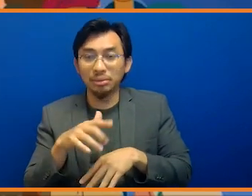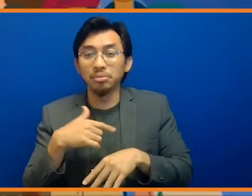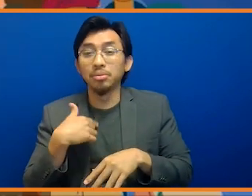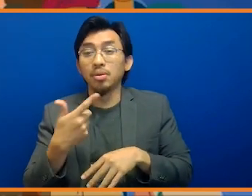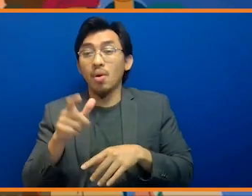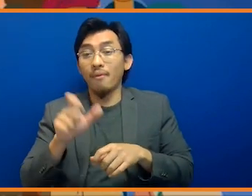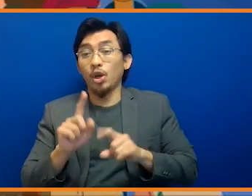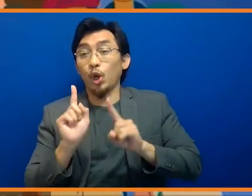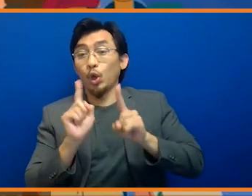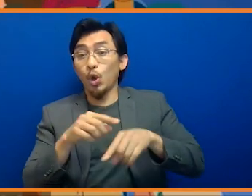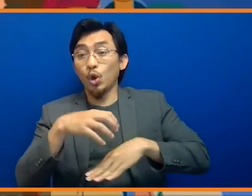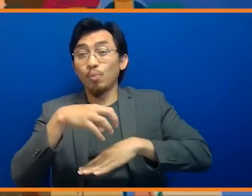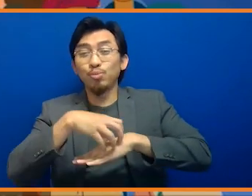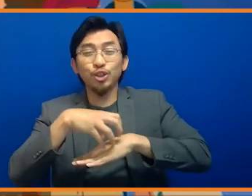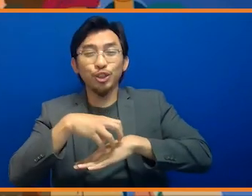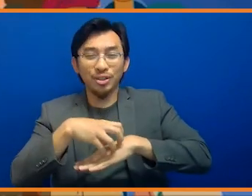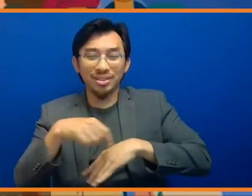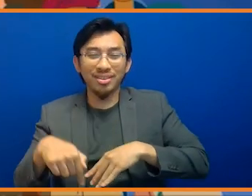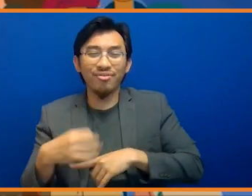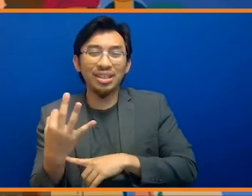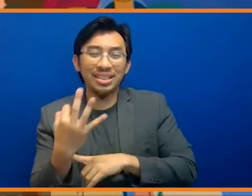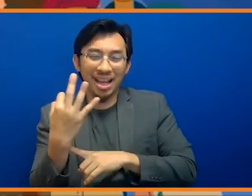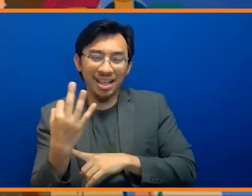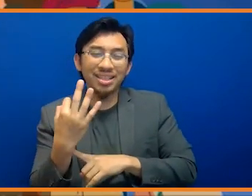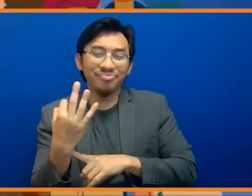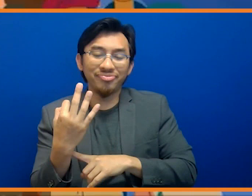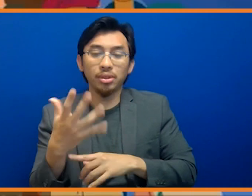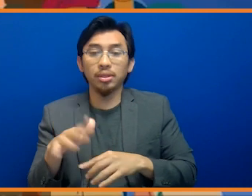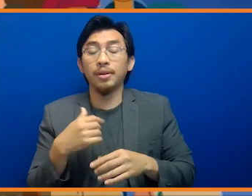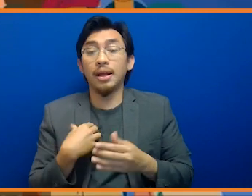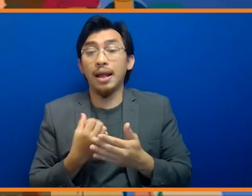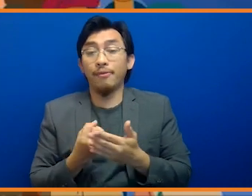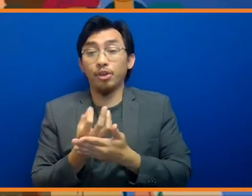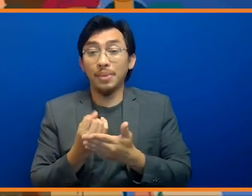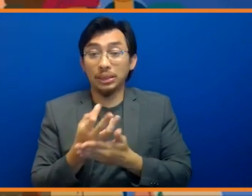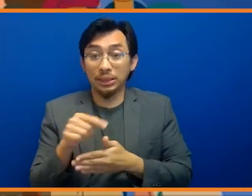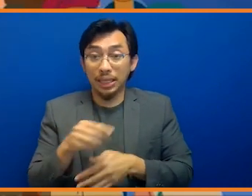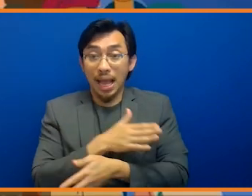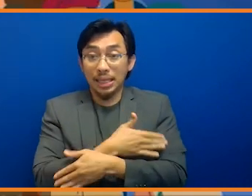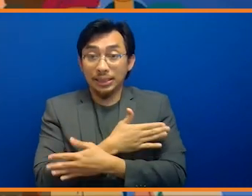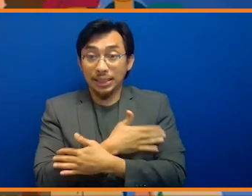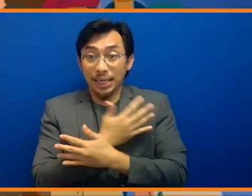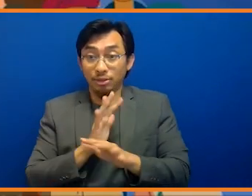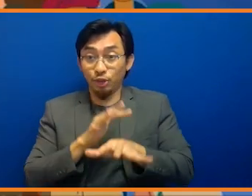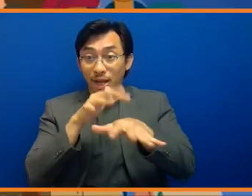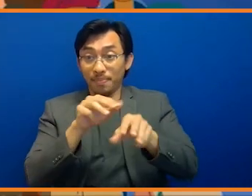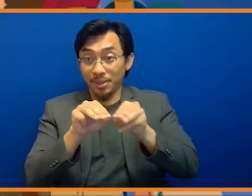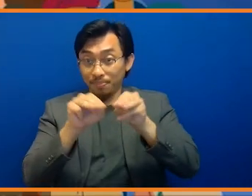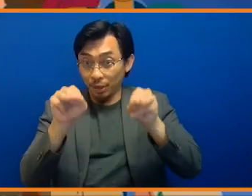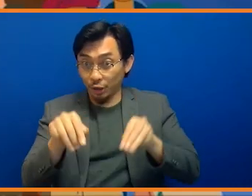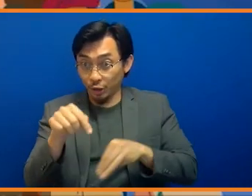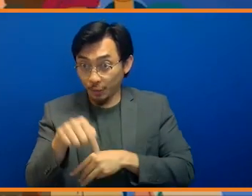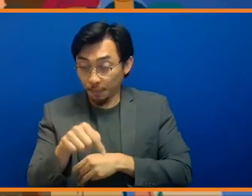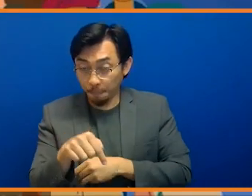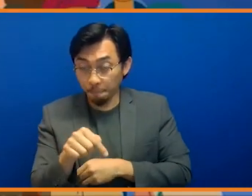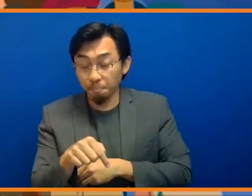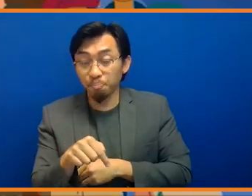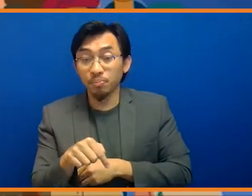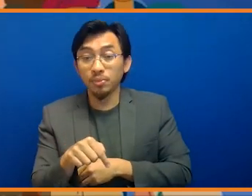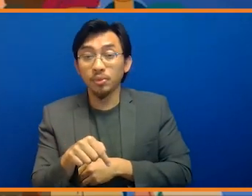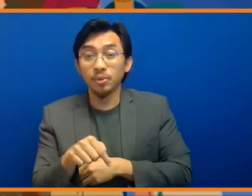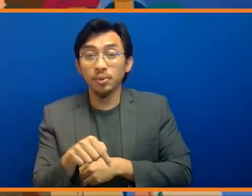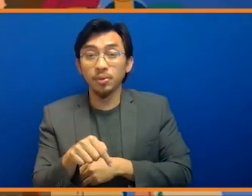the men have to go to the mosque. Okay, here also information from Aceh Tsunami Museum